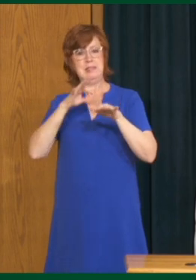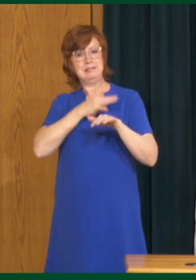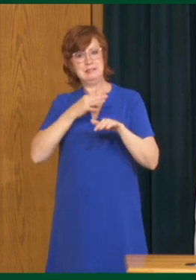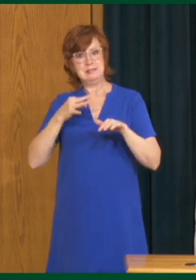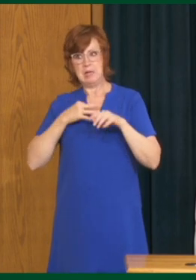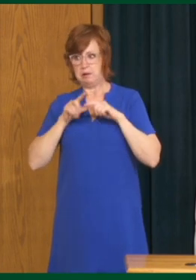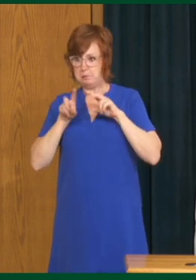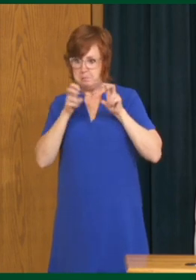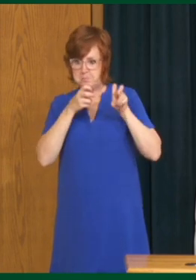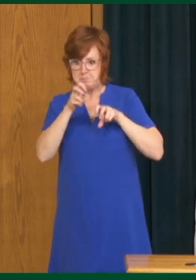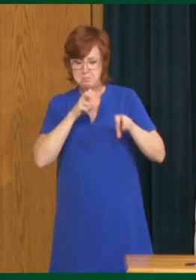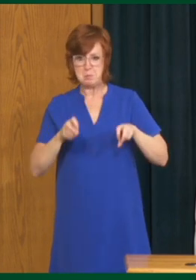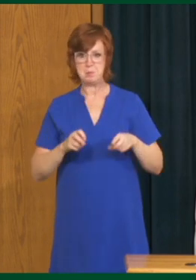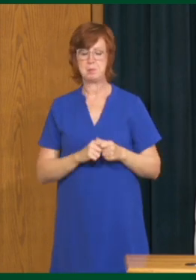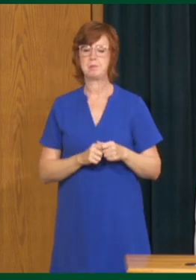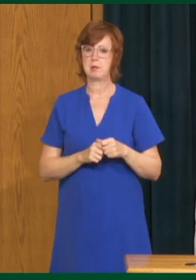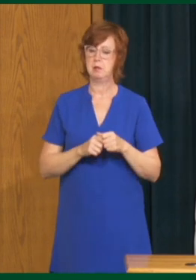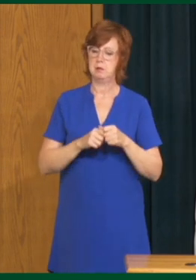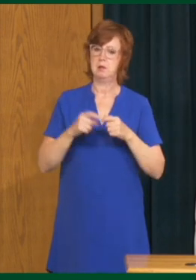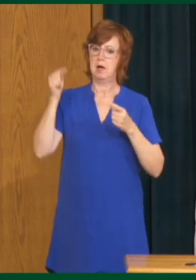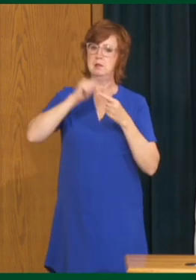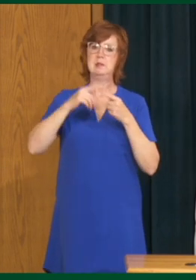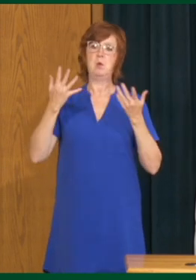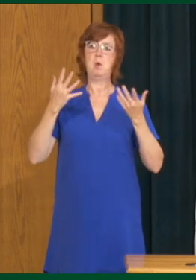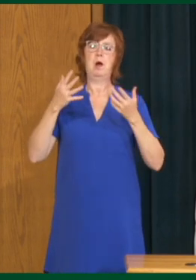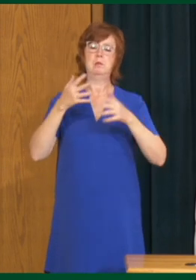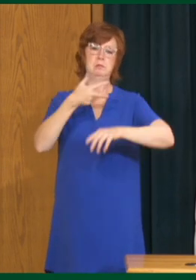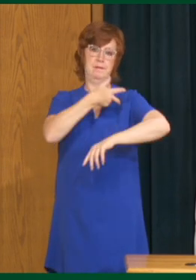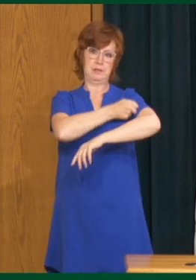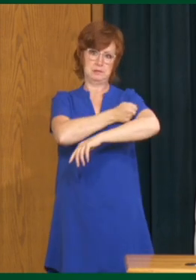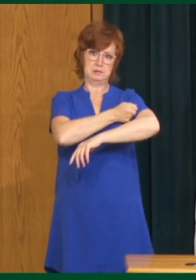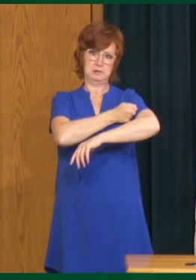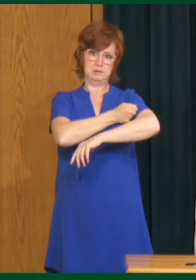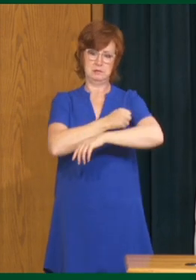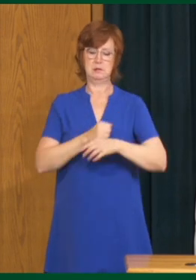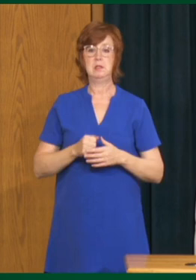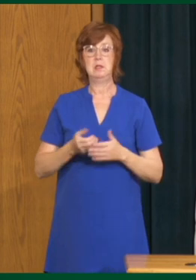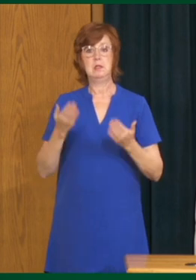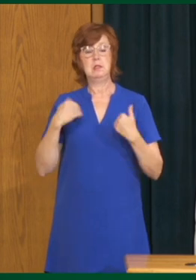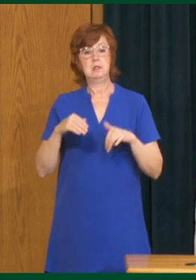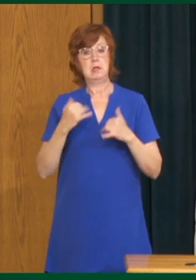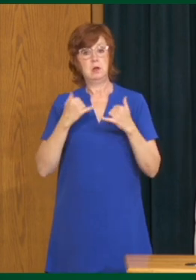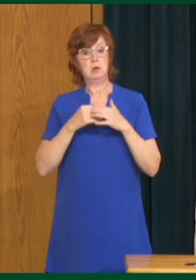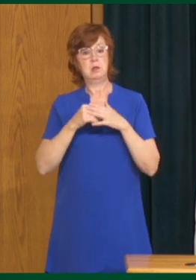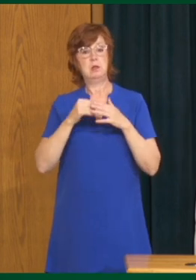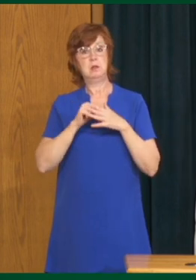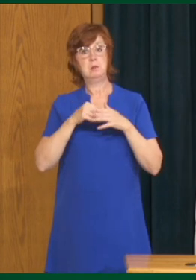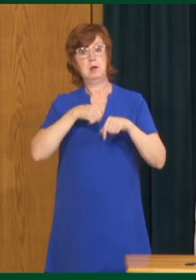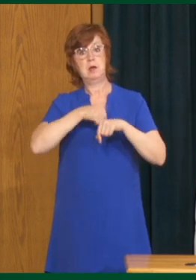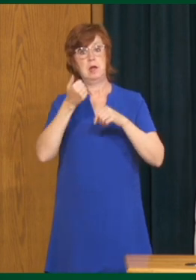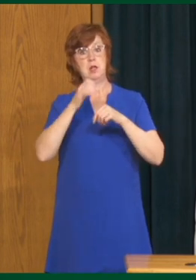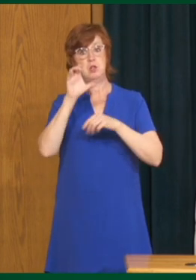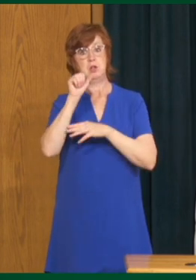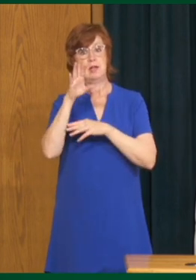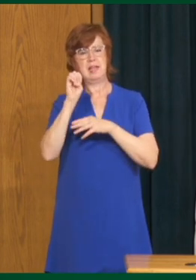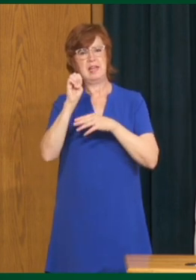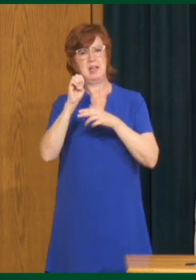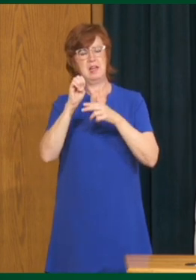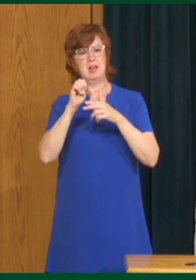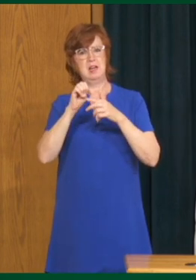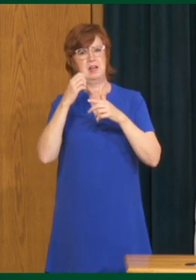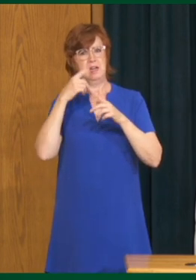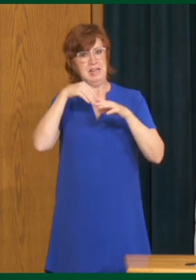also like to provide a quick update for folks on the efforts to support virtual care delivery in Saskatchewan. We know that face-to-face care with a